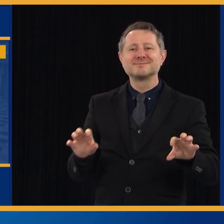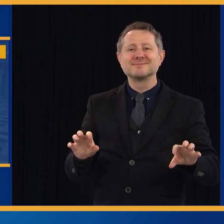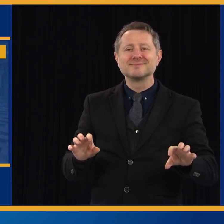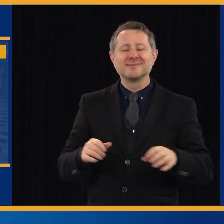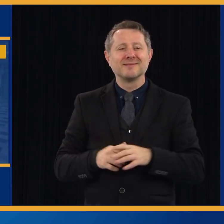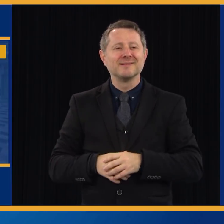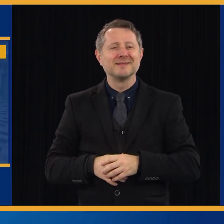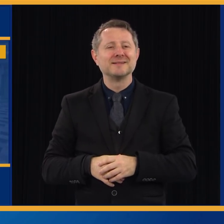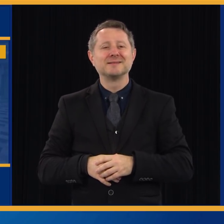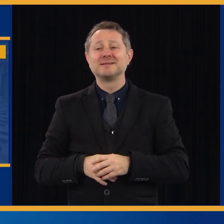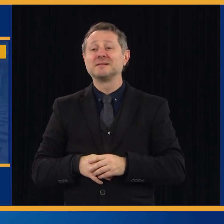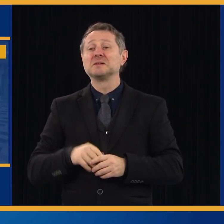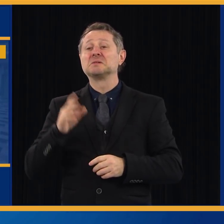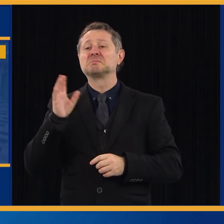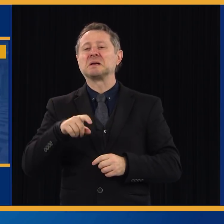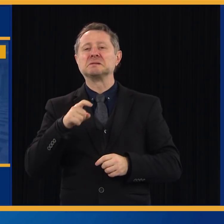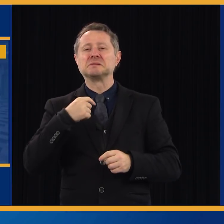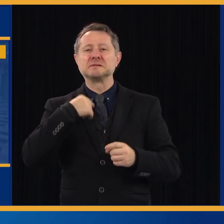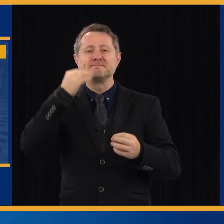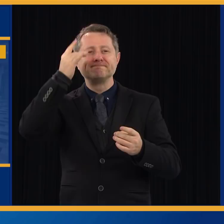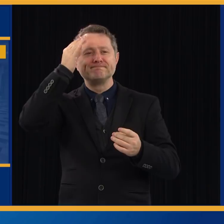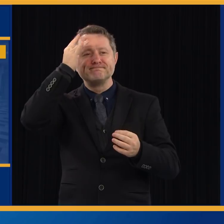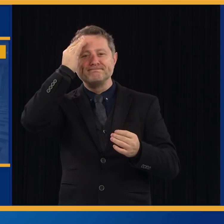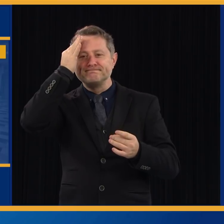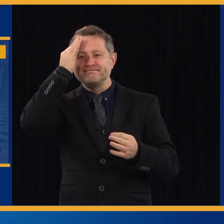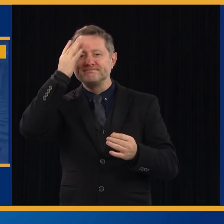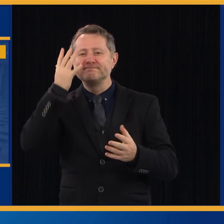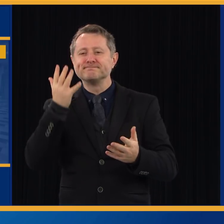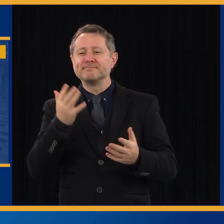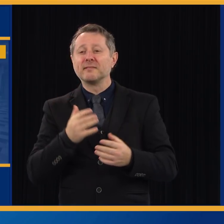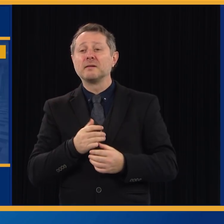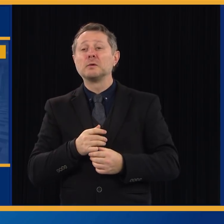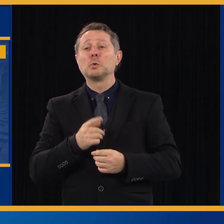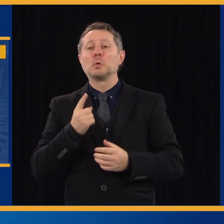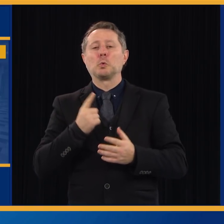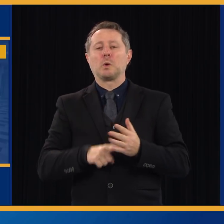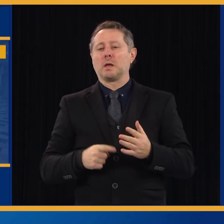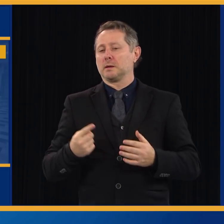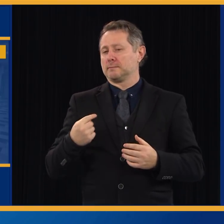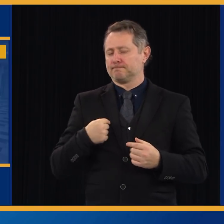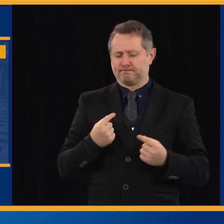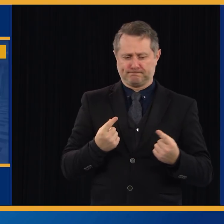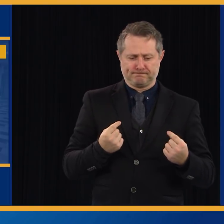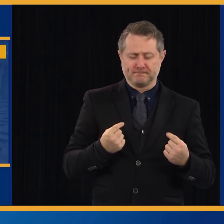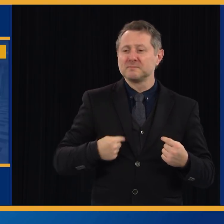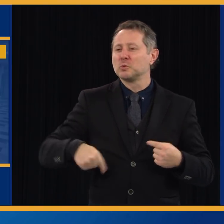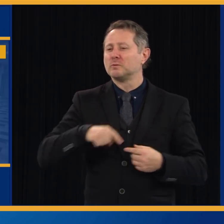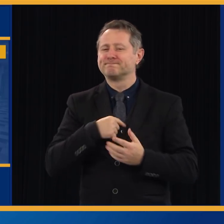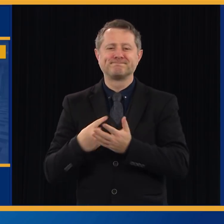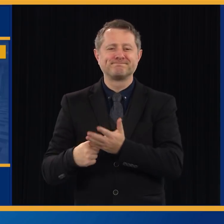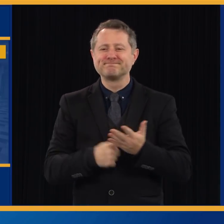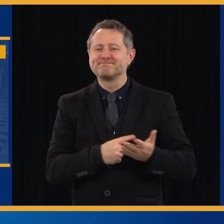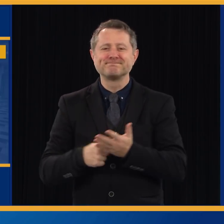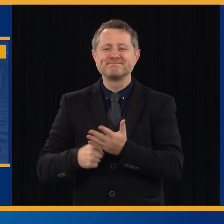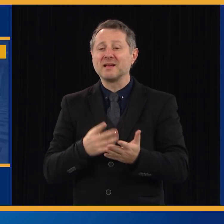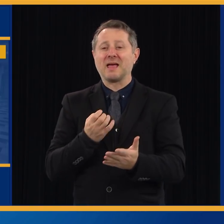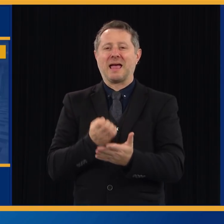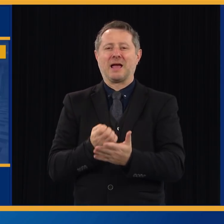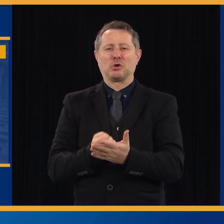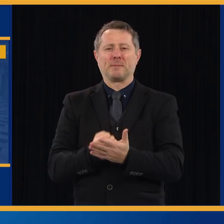that into consideration. So the way we've been working on the economy in general across the state, where